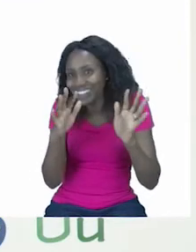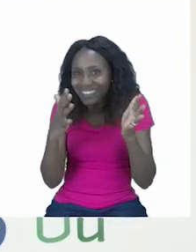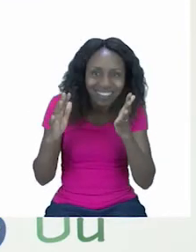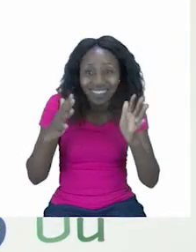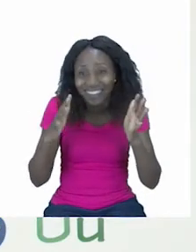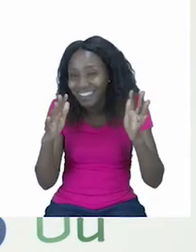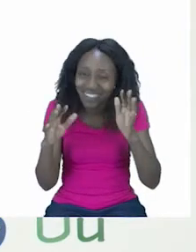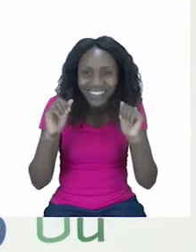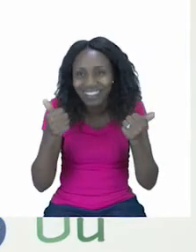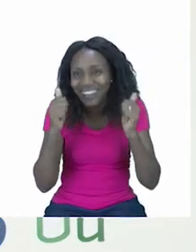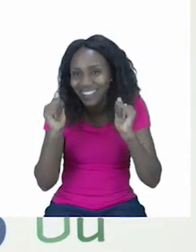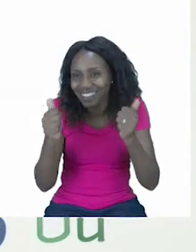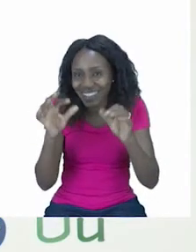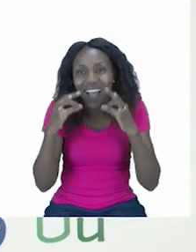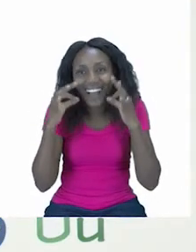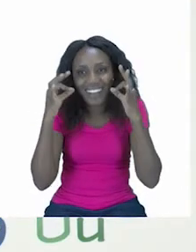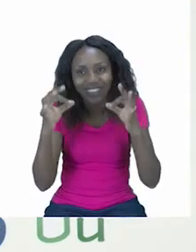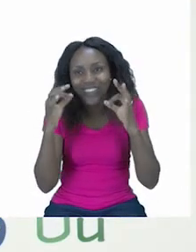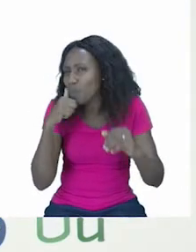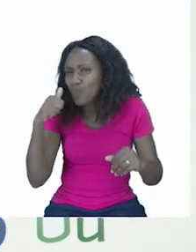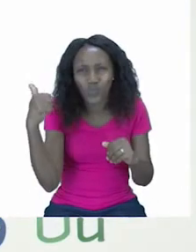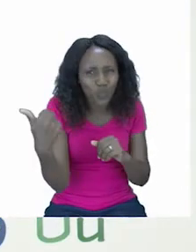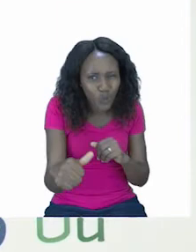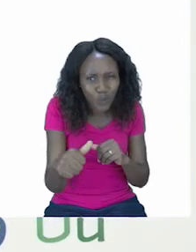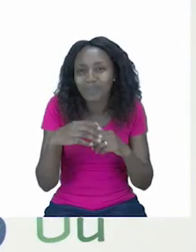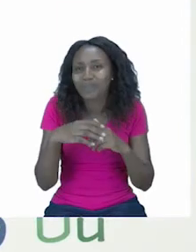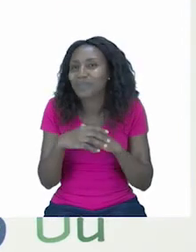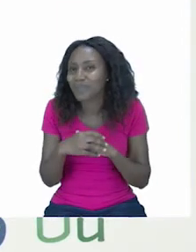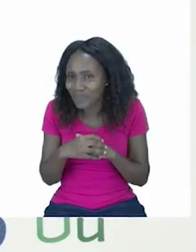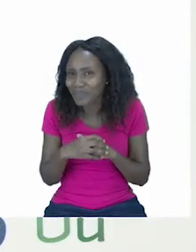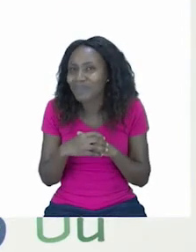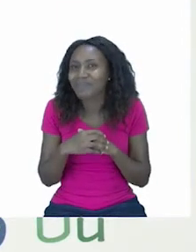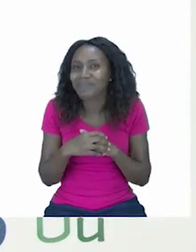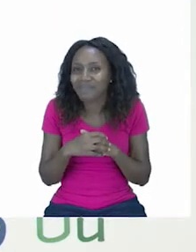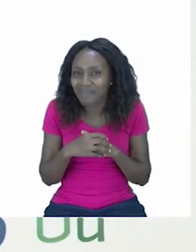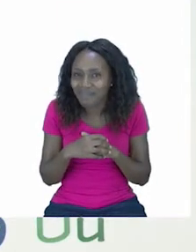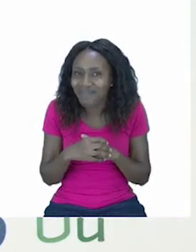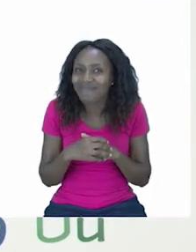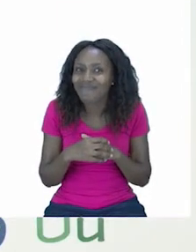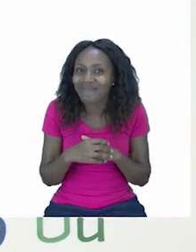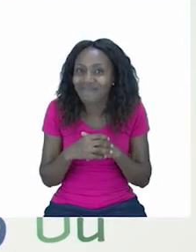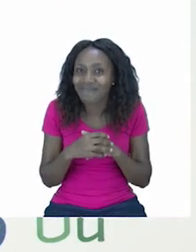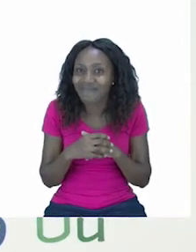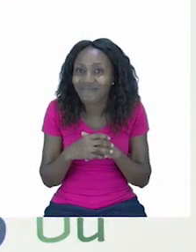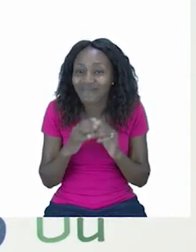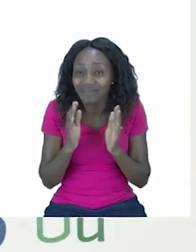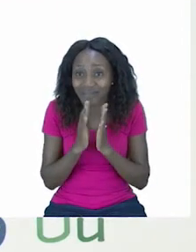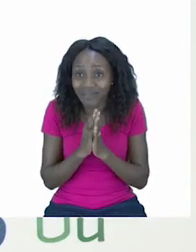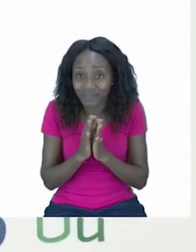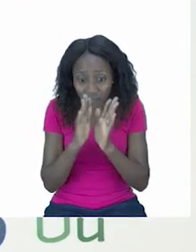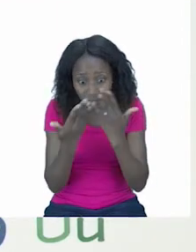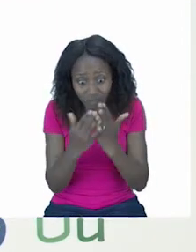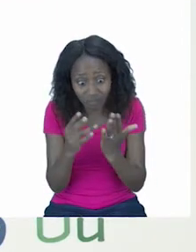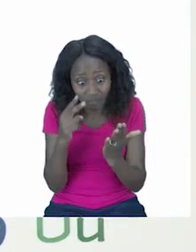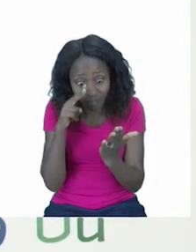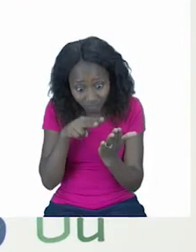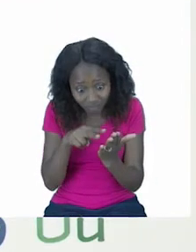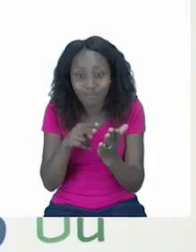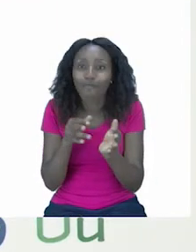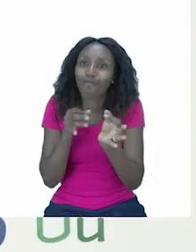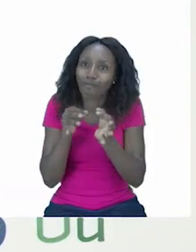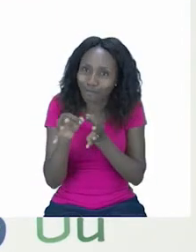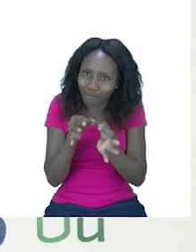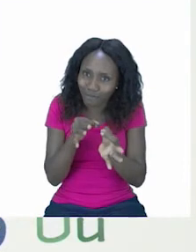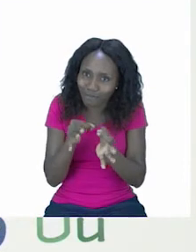Yay! That was a good song. Now, I want you to be looking at your exercise whilst I'm telling you the